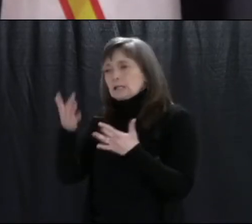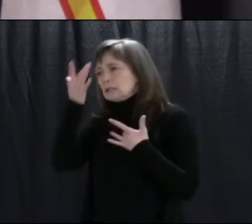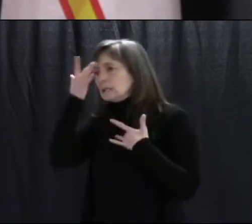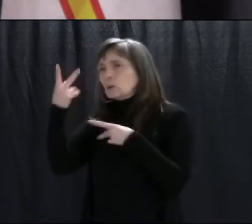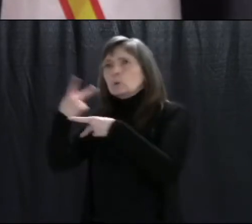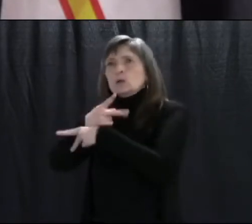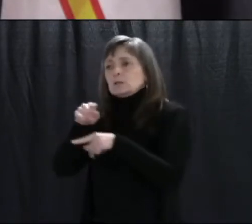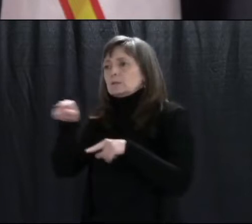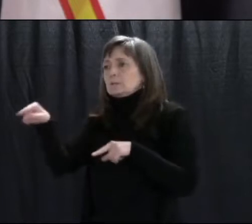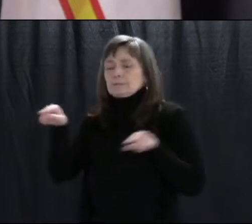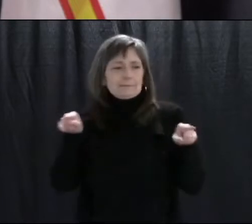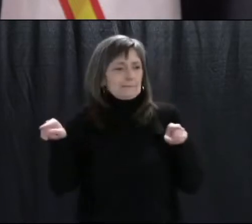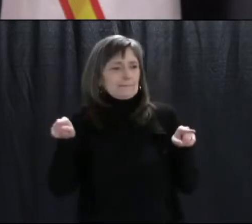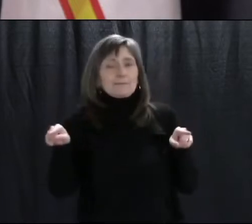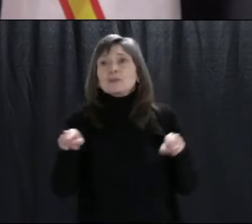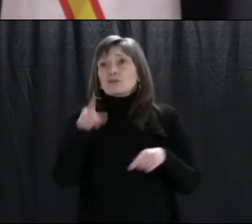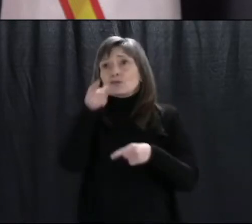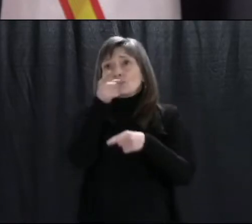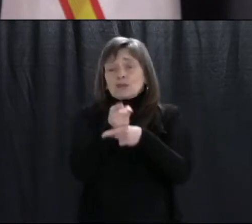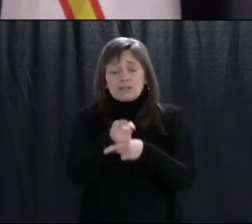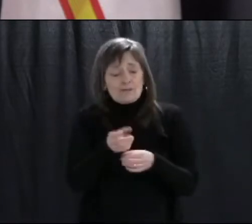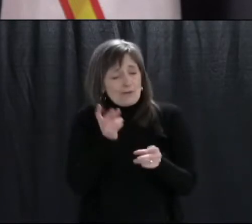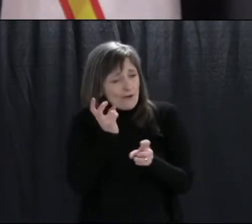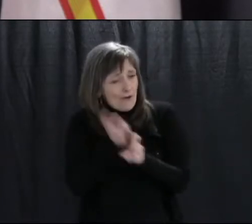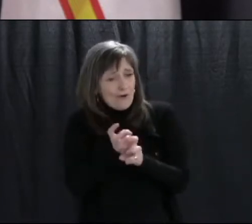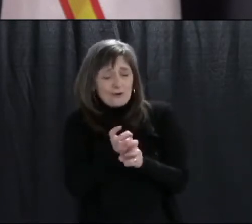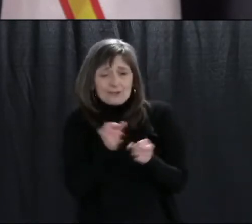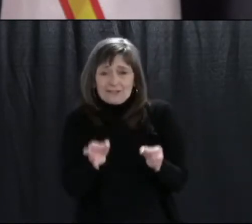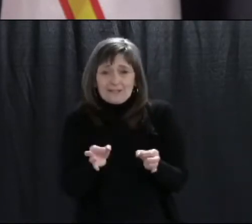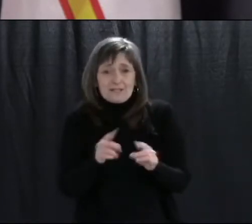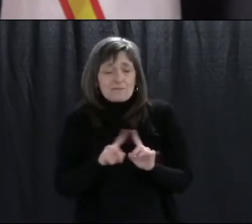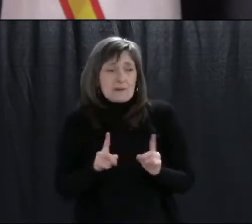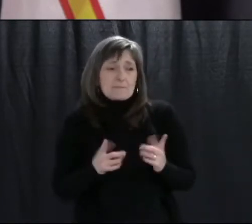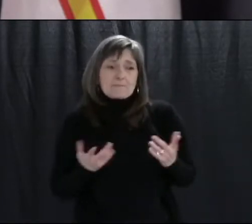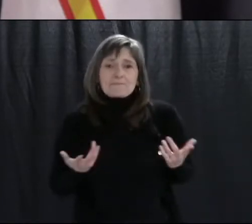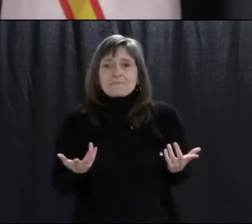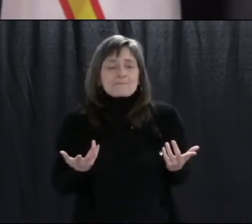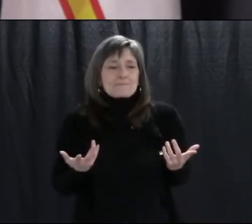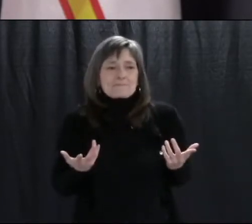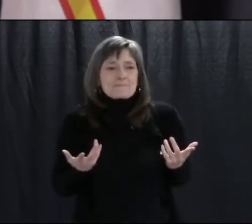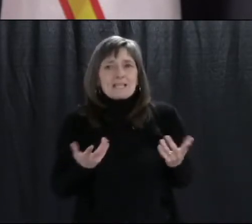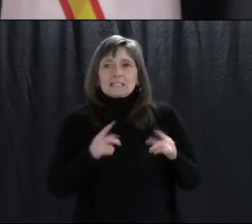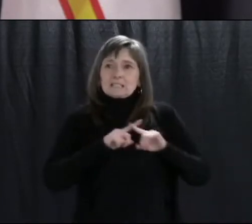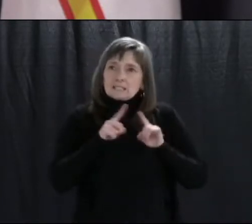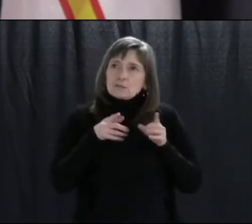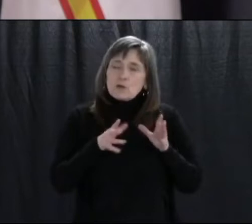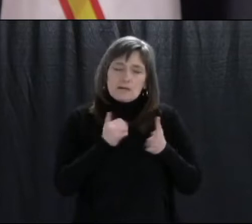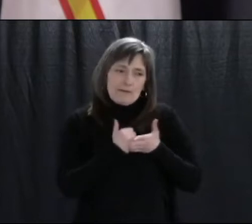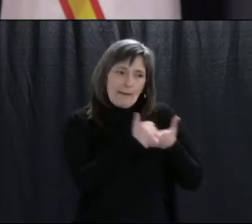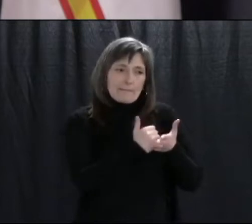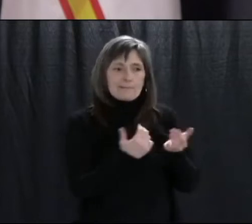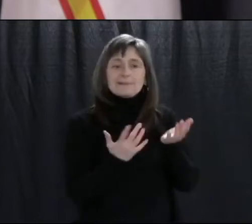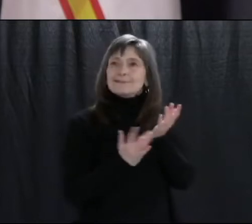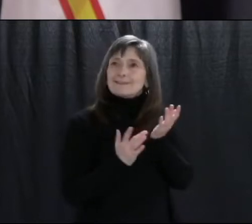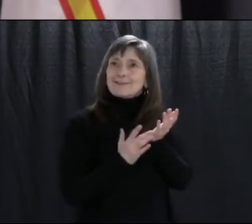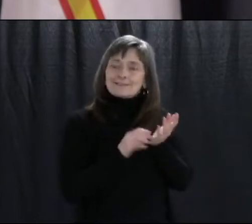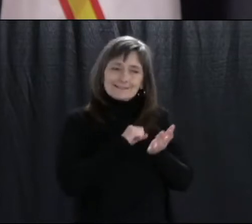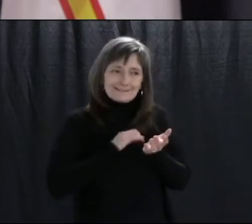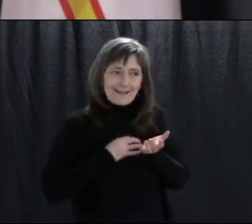the decision, you're right, is a difficult one. But as the Minister said, there are various ways that we can help to support